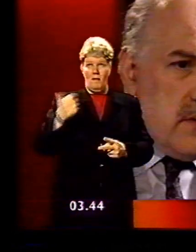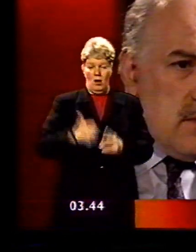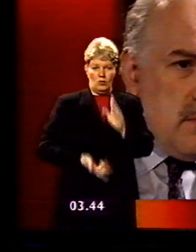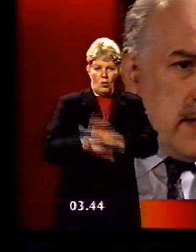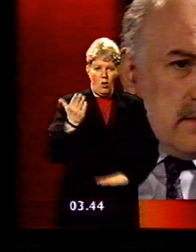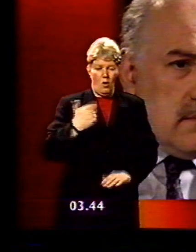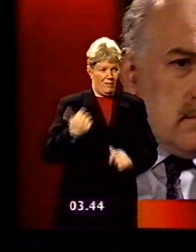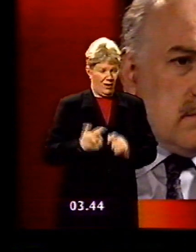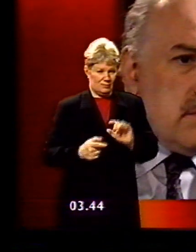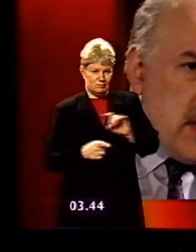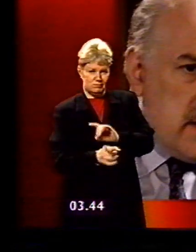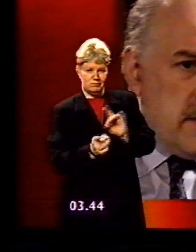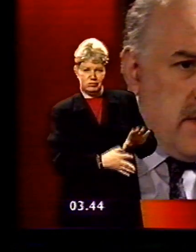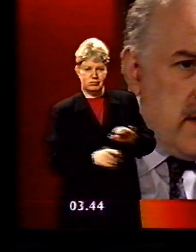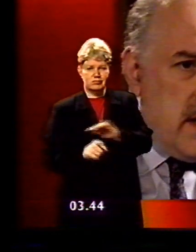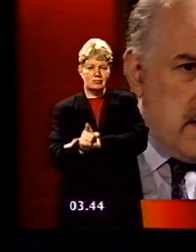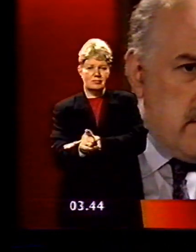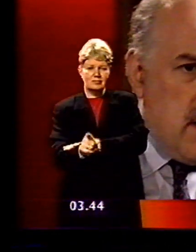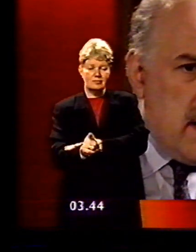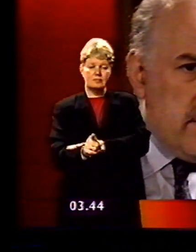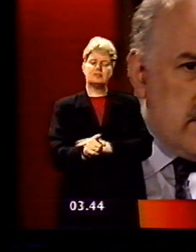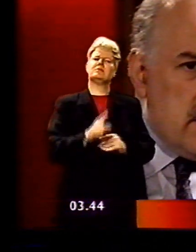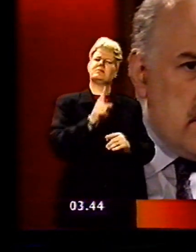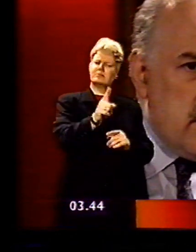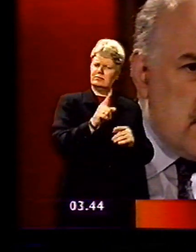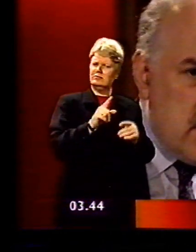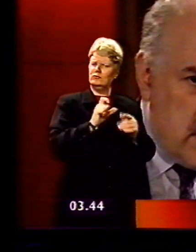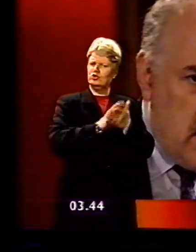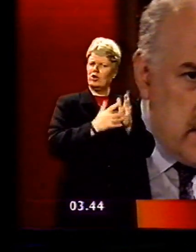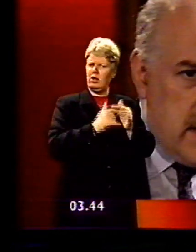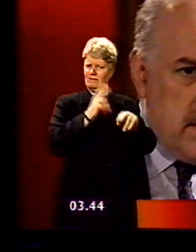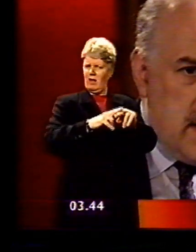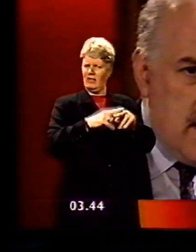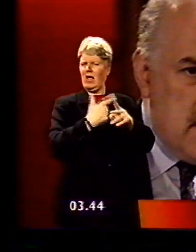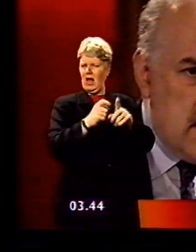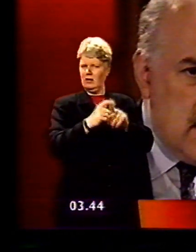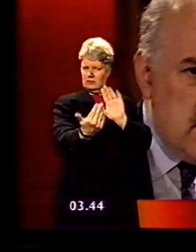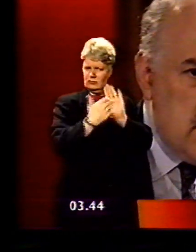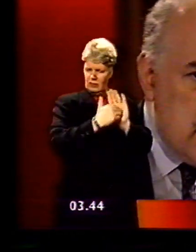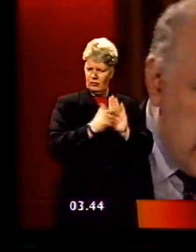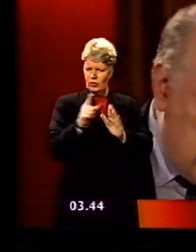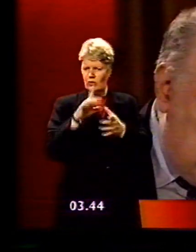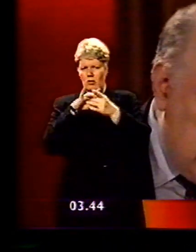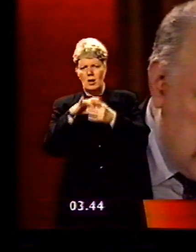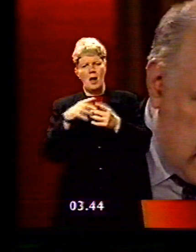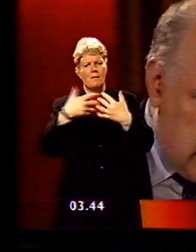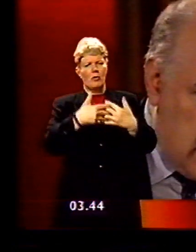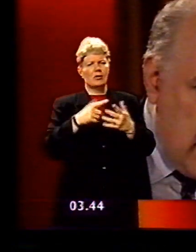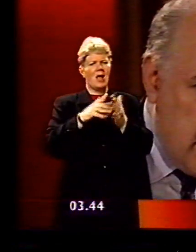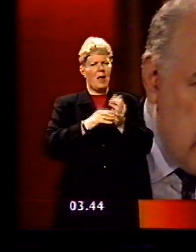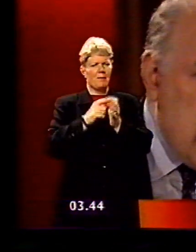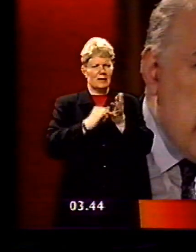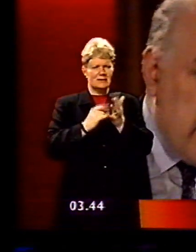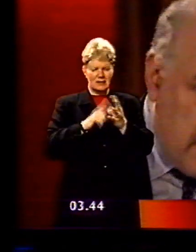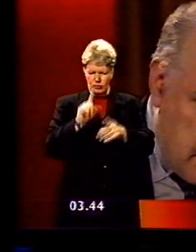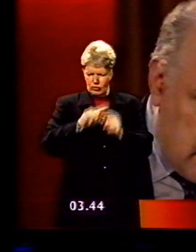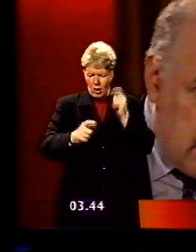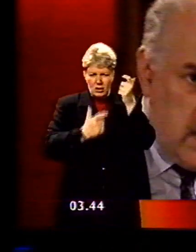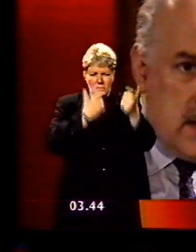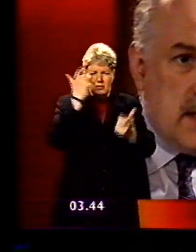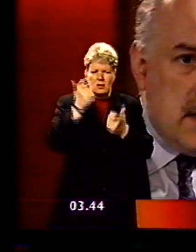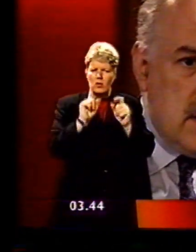Later on, when Charles's father, Ed, arrived, and you got in contact with the embassy, and you started piecing together